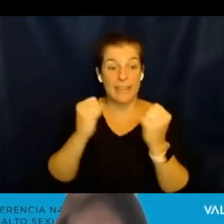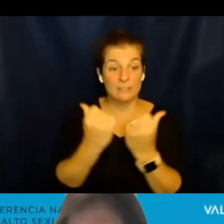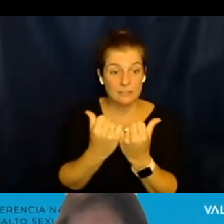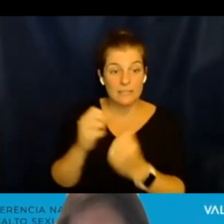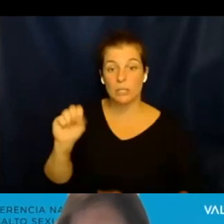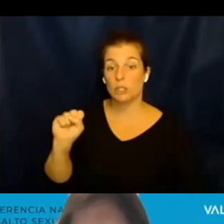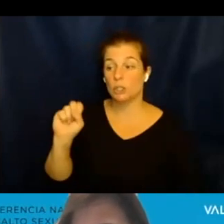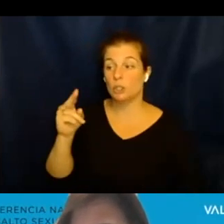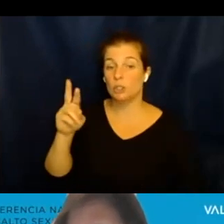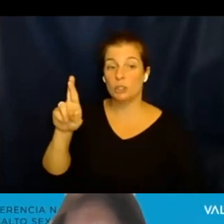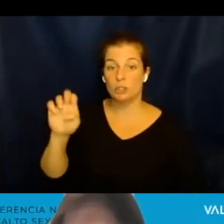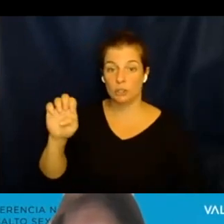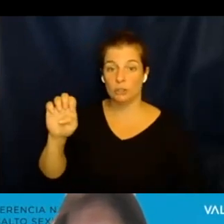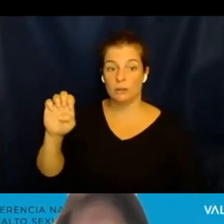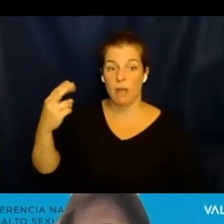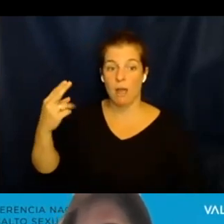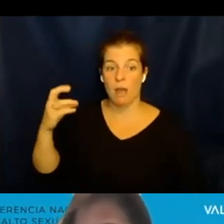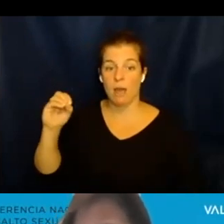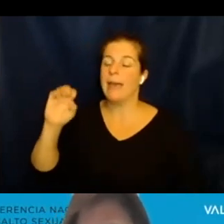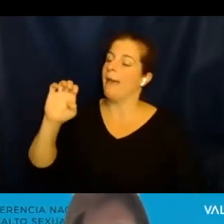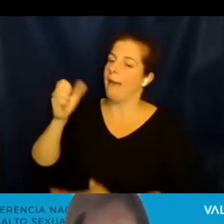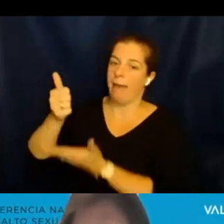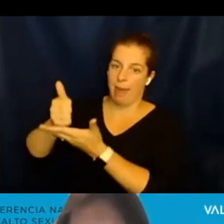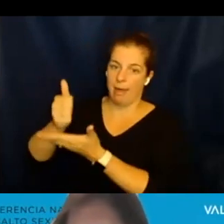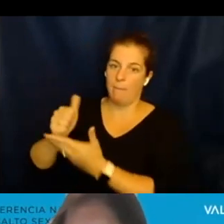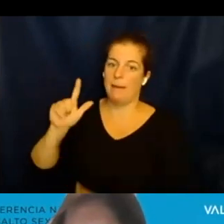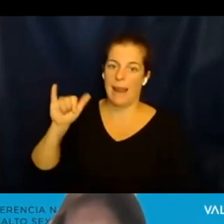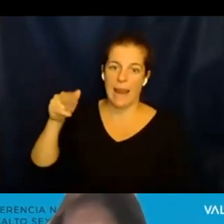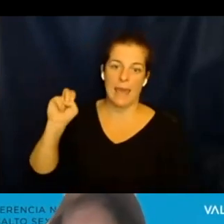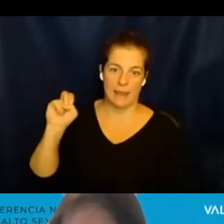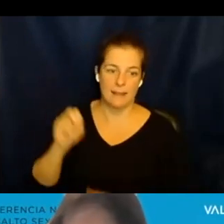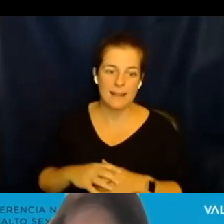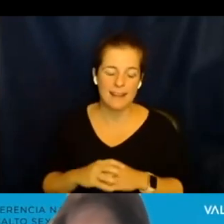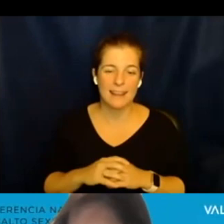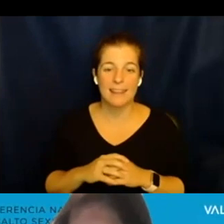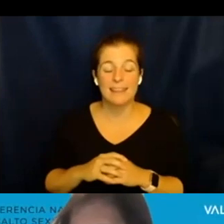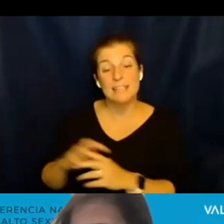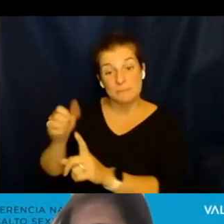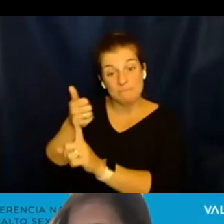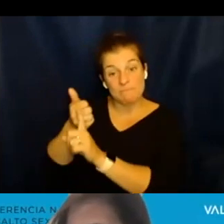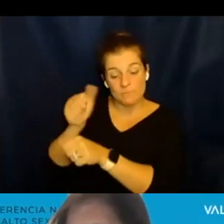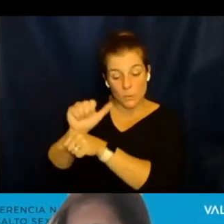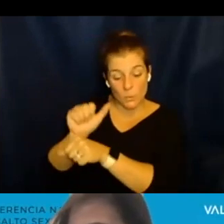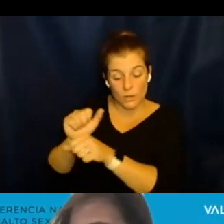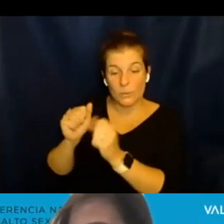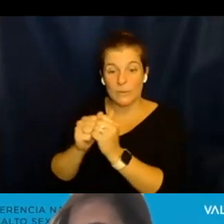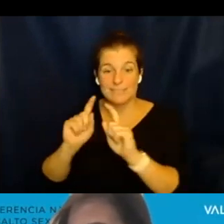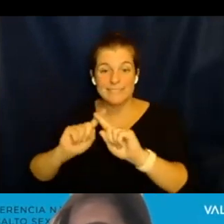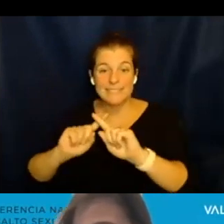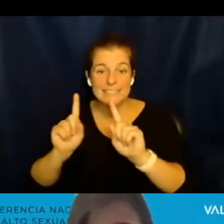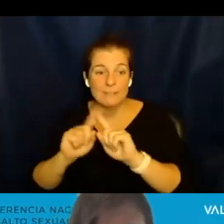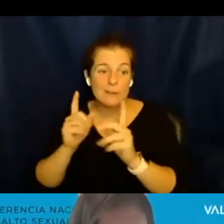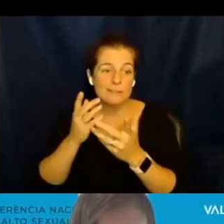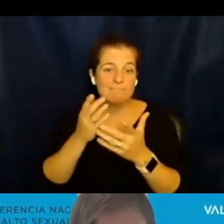She is the executive director for Sure Hotline. And she has worked in different points with